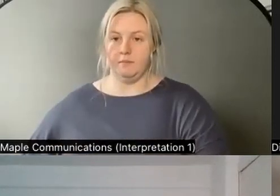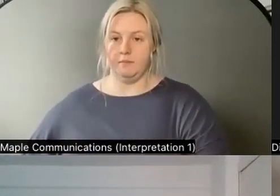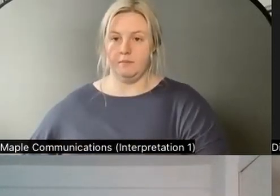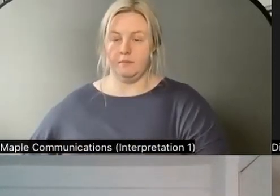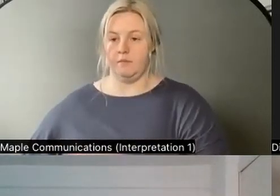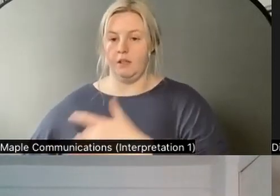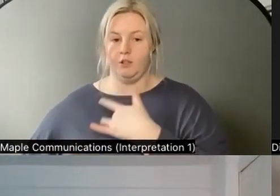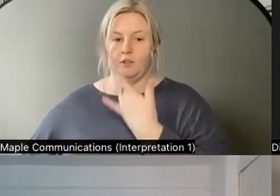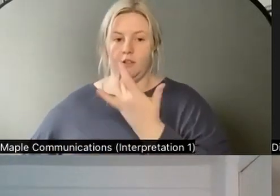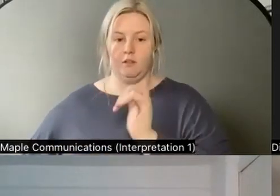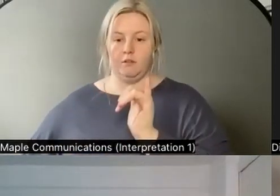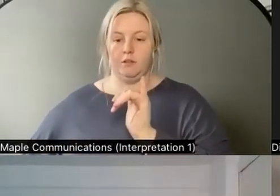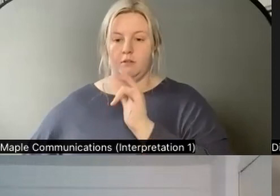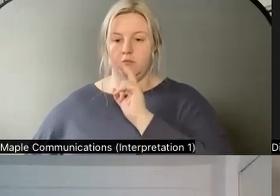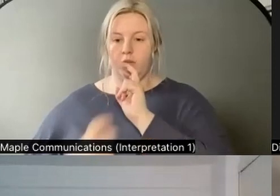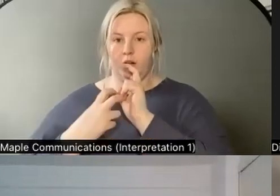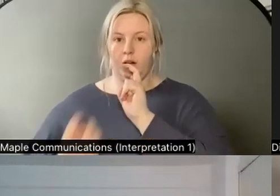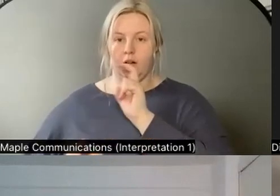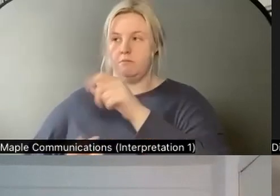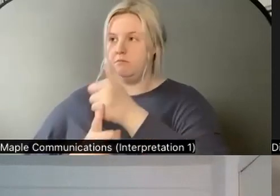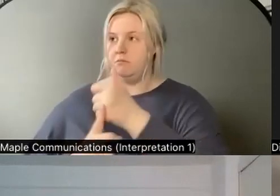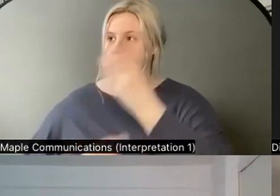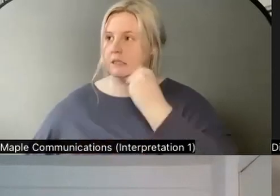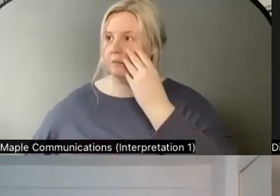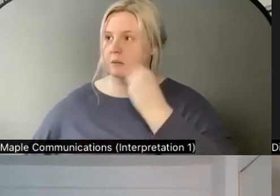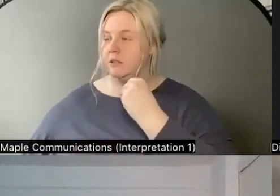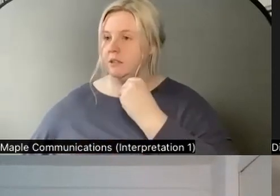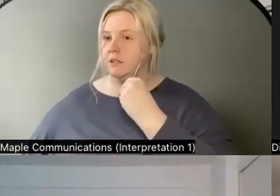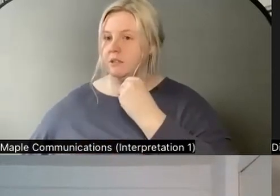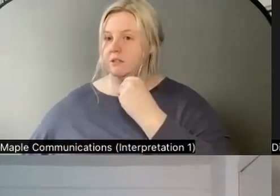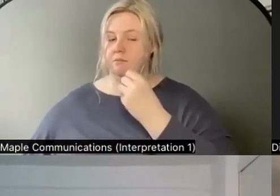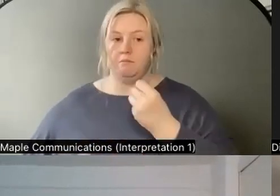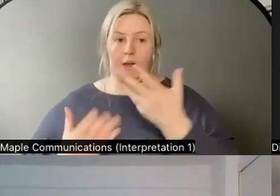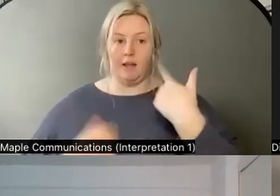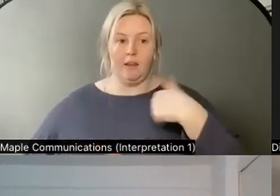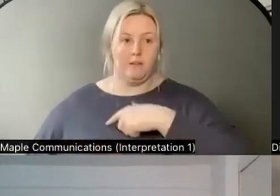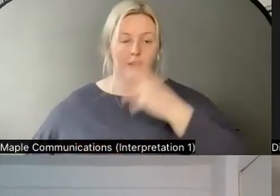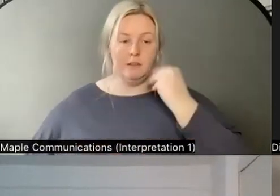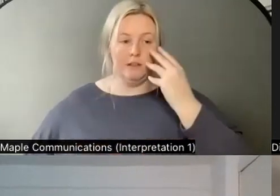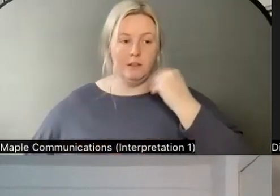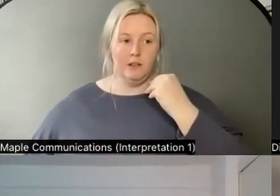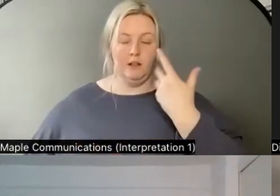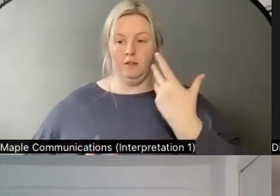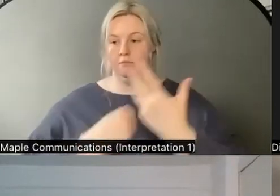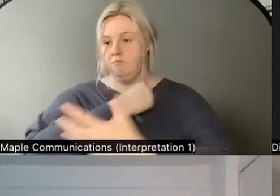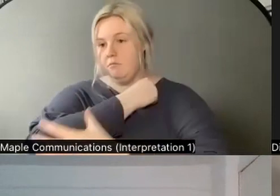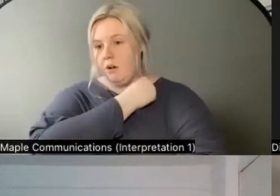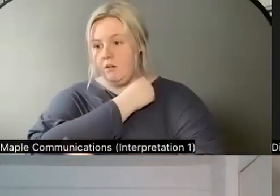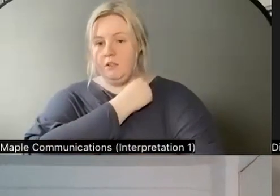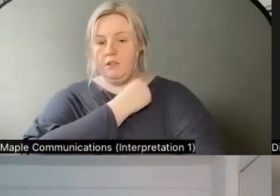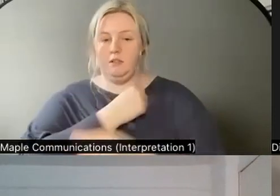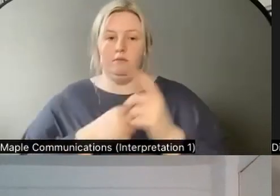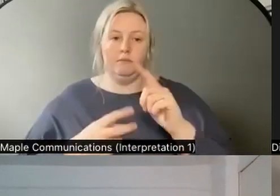appalled that you're in this position, that so many of us are put in these positions, and absolutely poverty